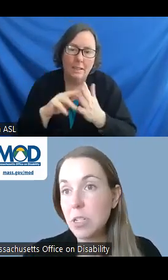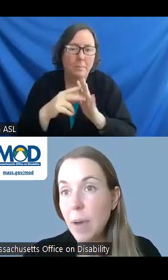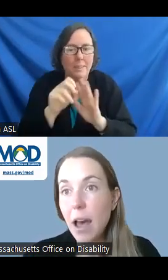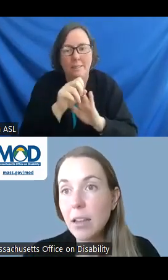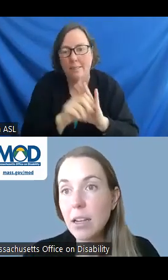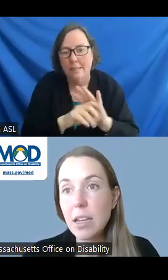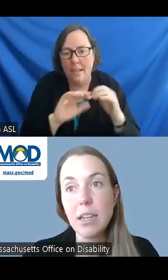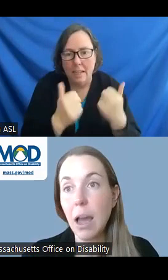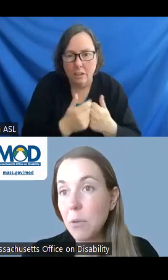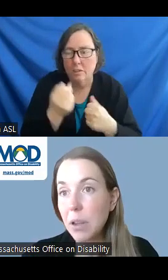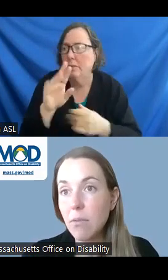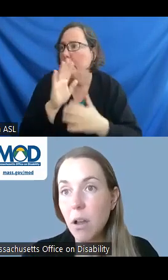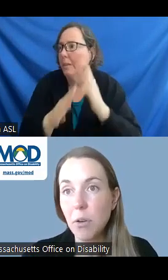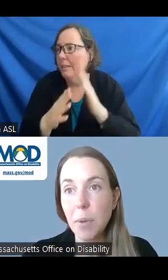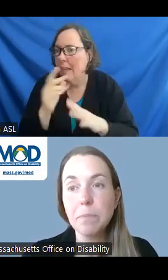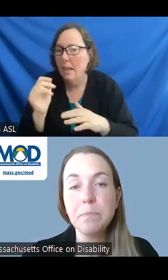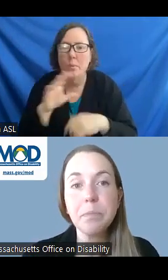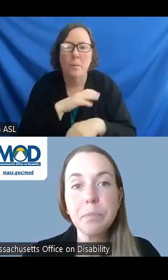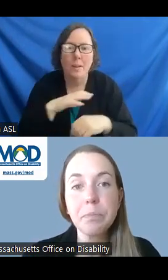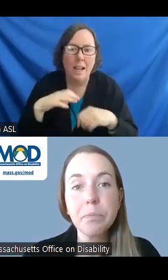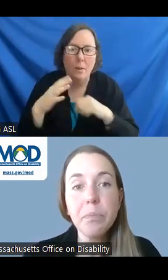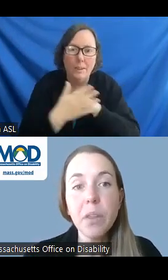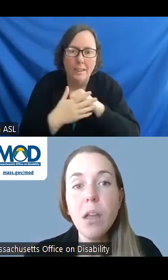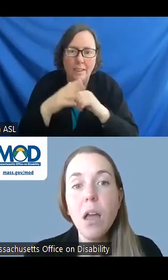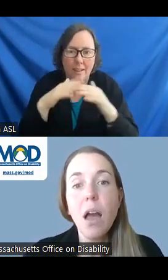a municipality, county level government.